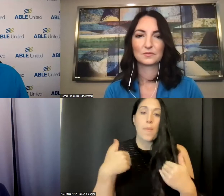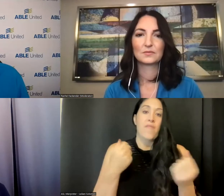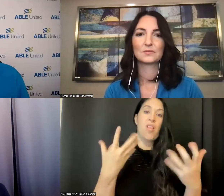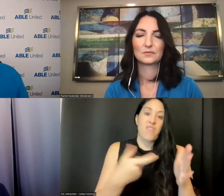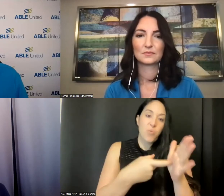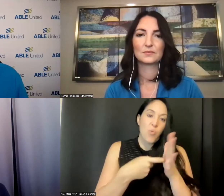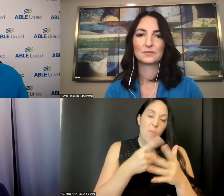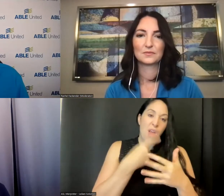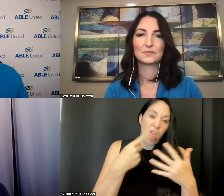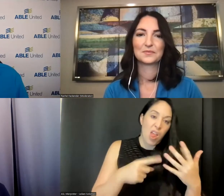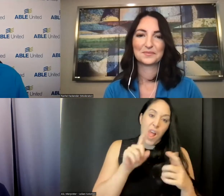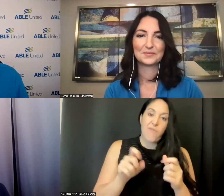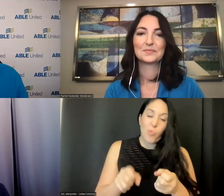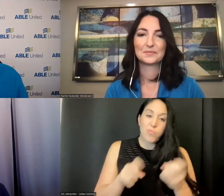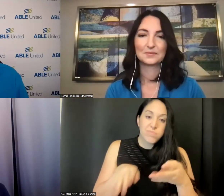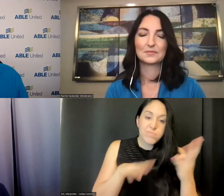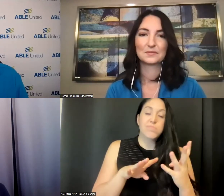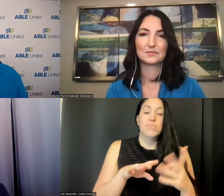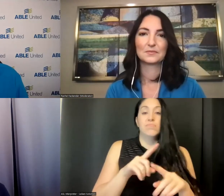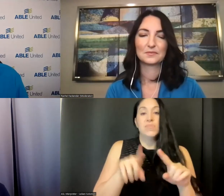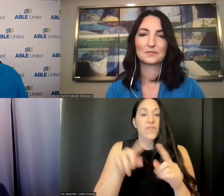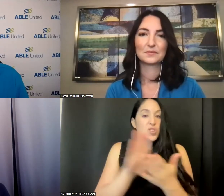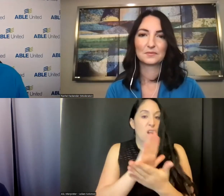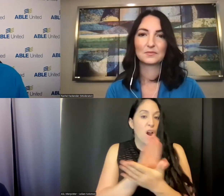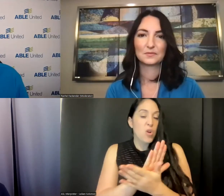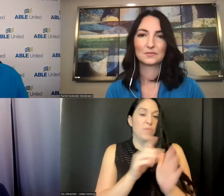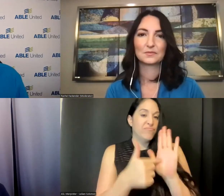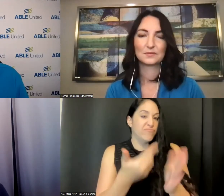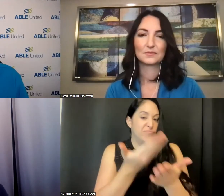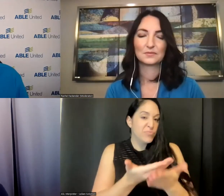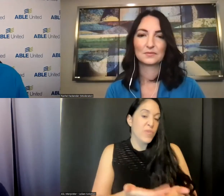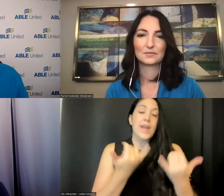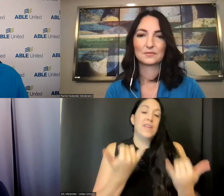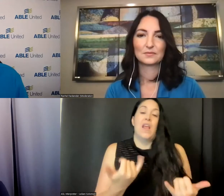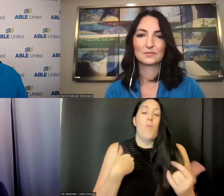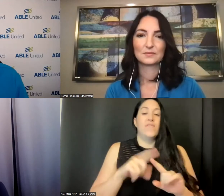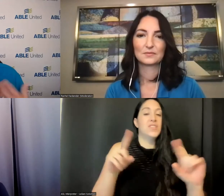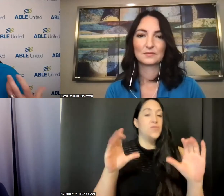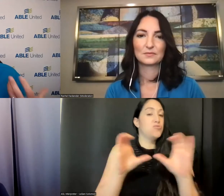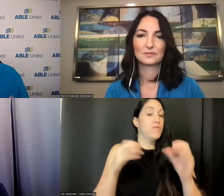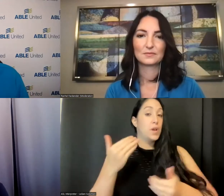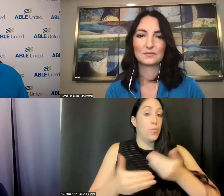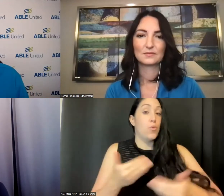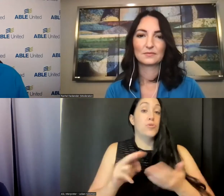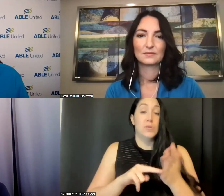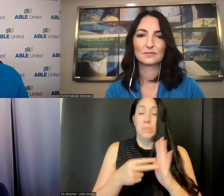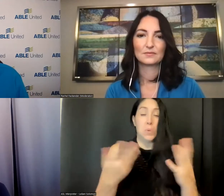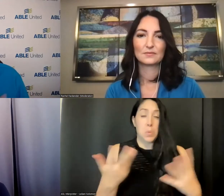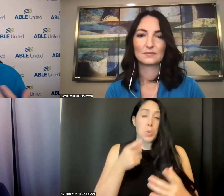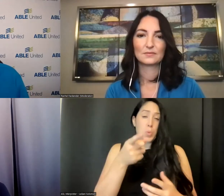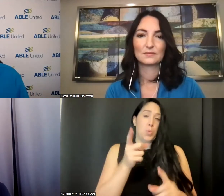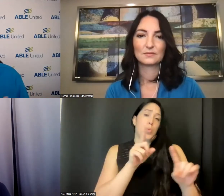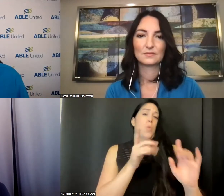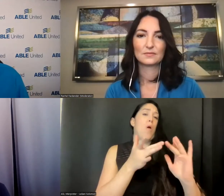we now move back to a self-certification process. So that means when you go on and say, yes, I'm the parent, or